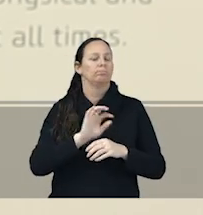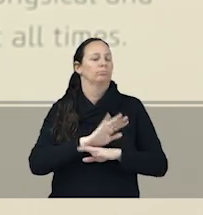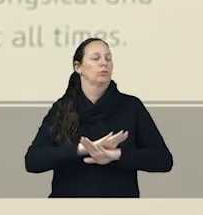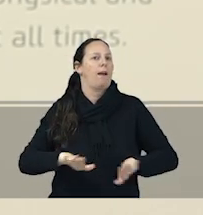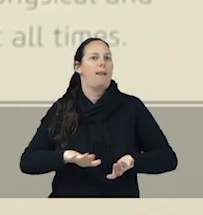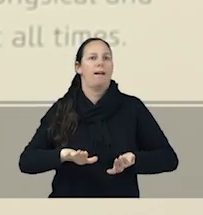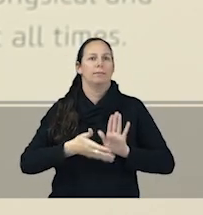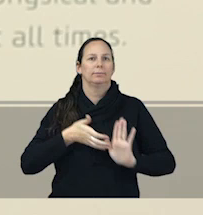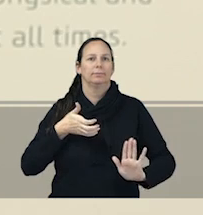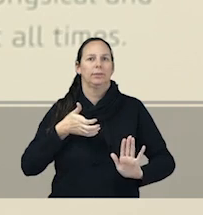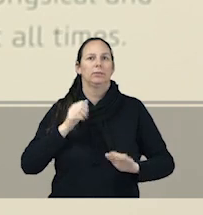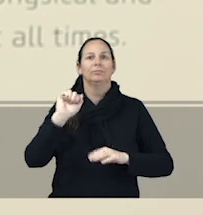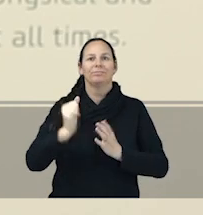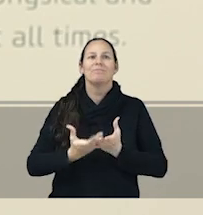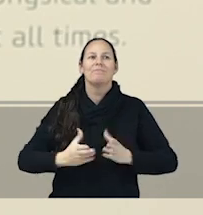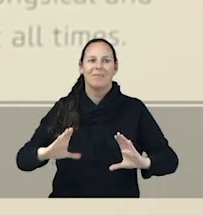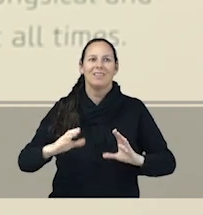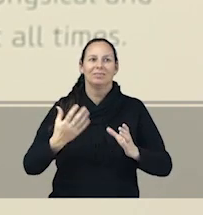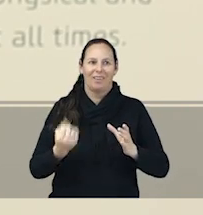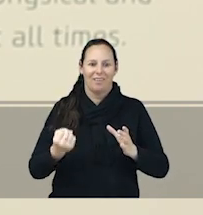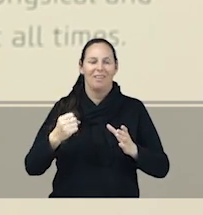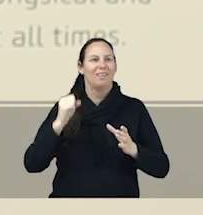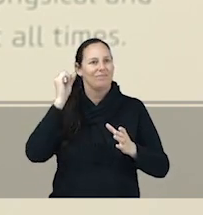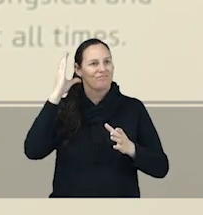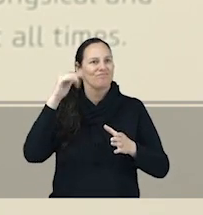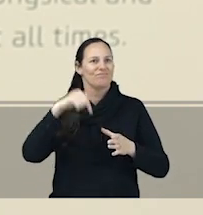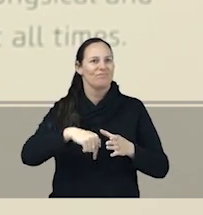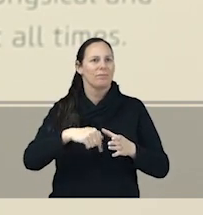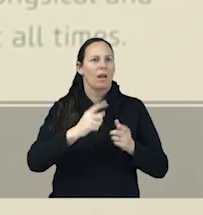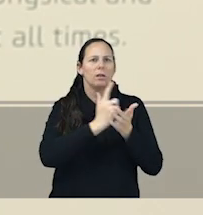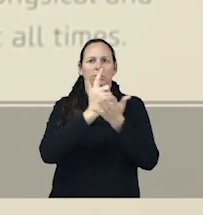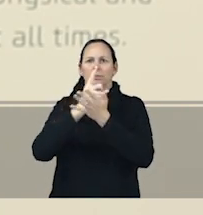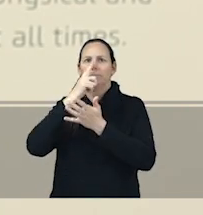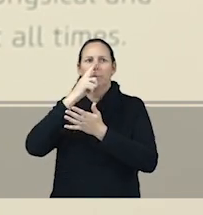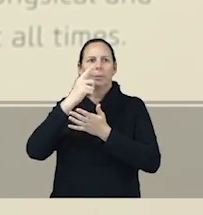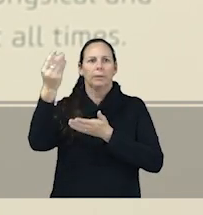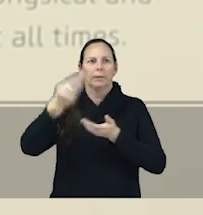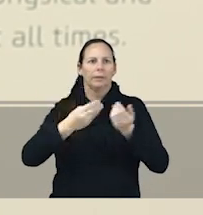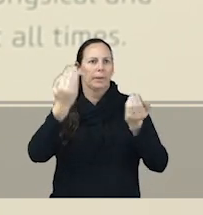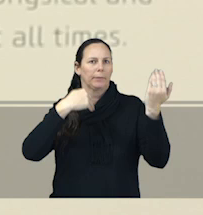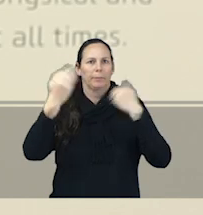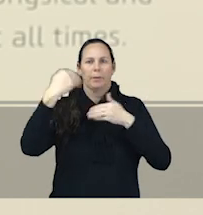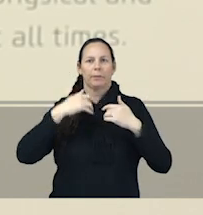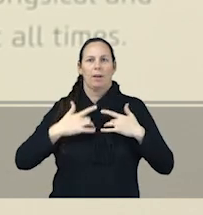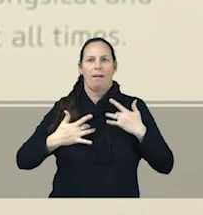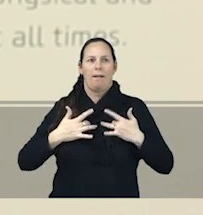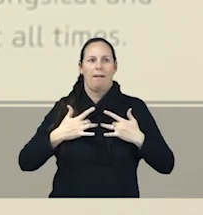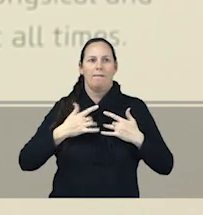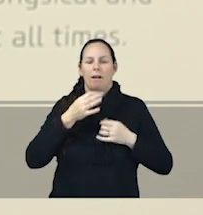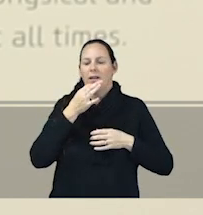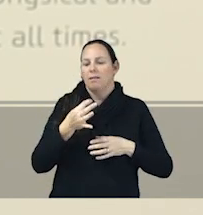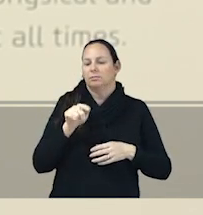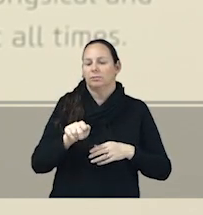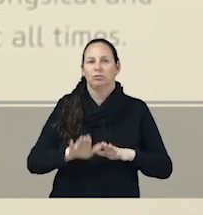the stealing basket is quite often full at 6 years of age. Children know they're not allowed to steal. Lots of different people in their lives